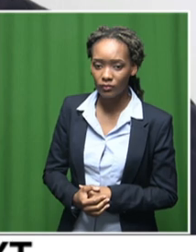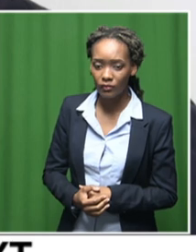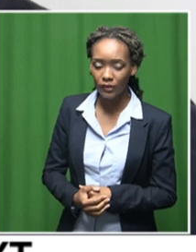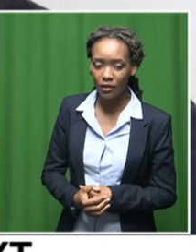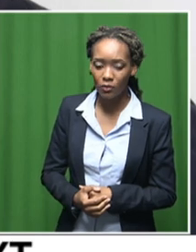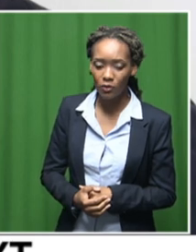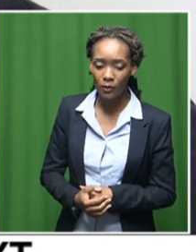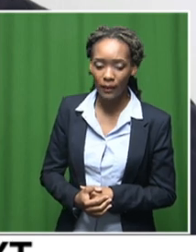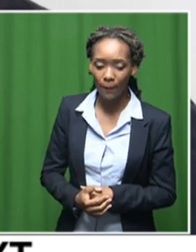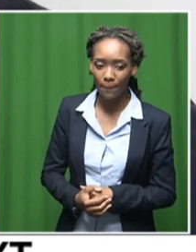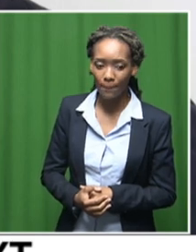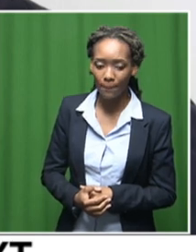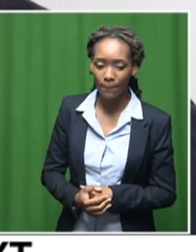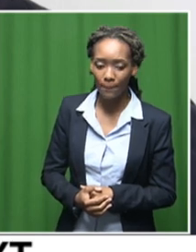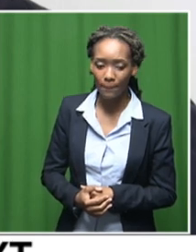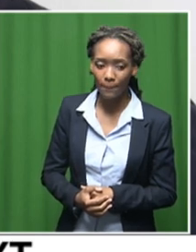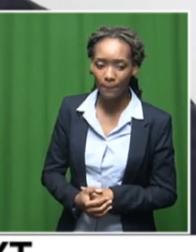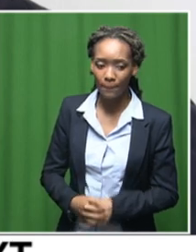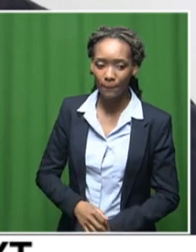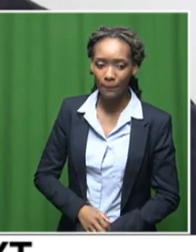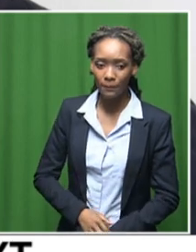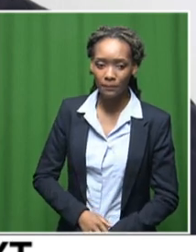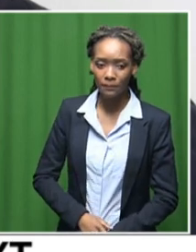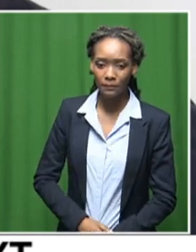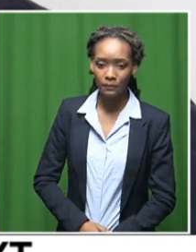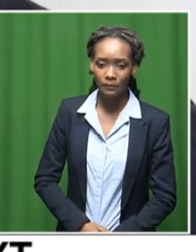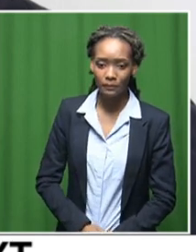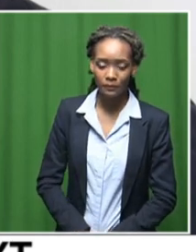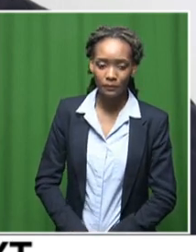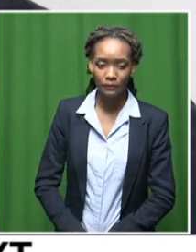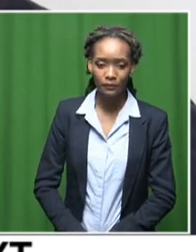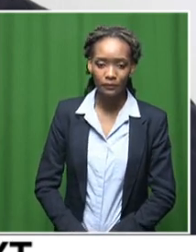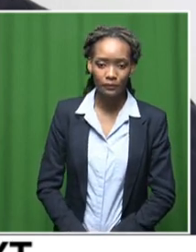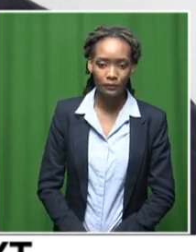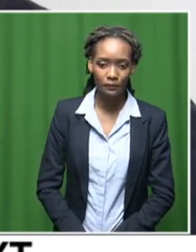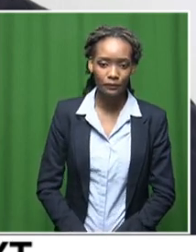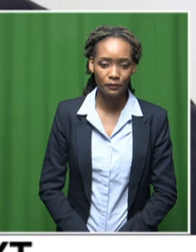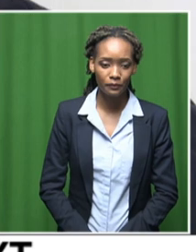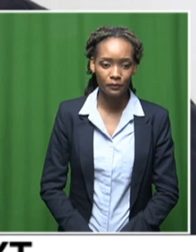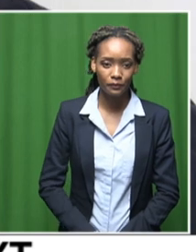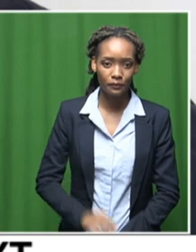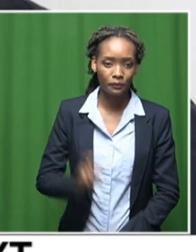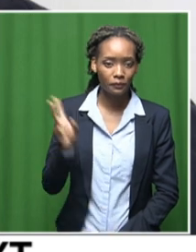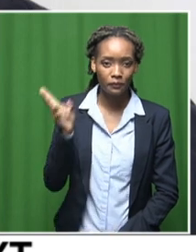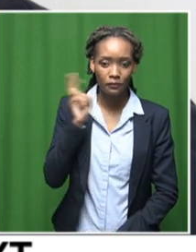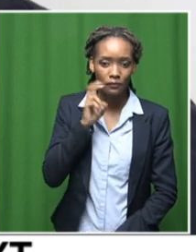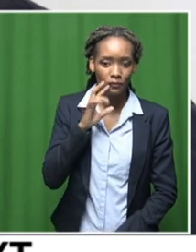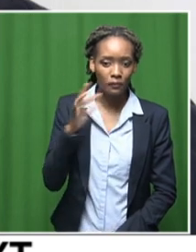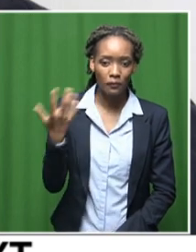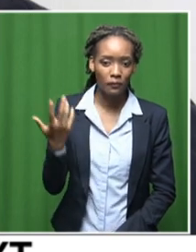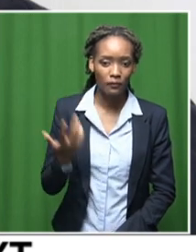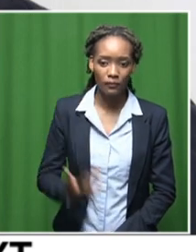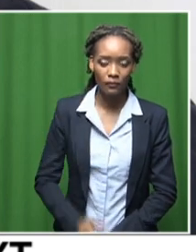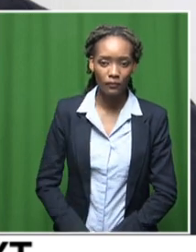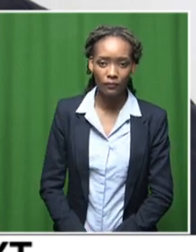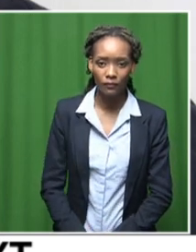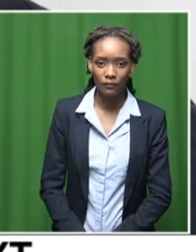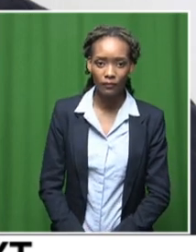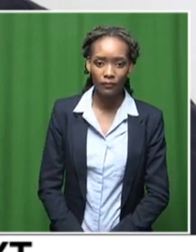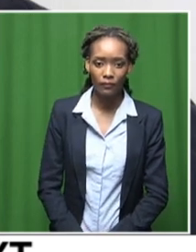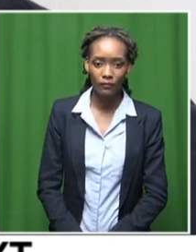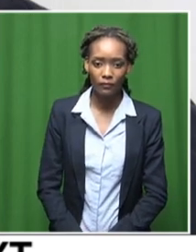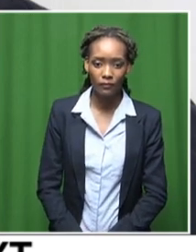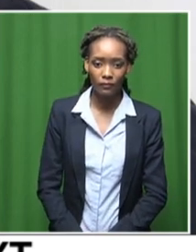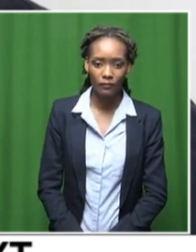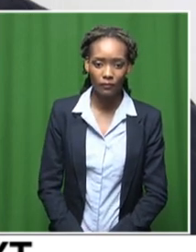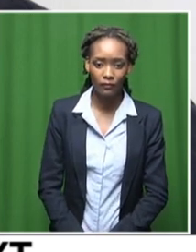throughout this journey, we meet certain characters or funny characters on our journey. And that's mainly what the show is